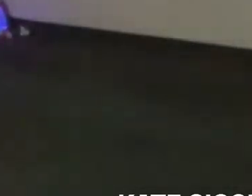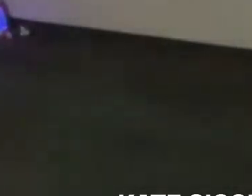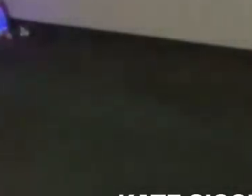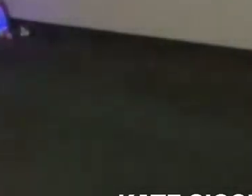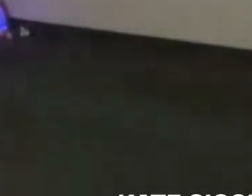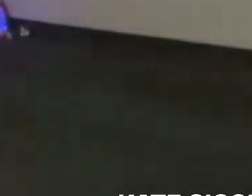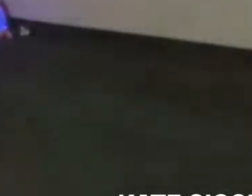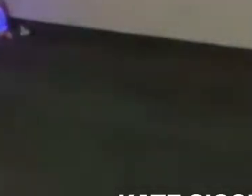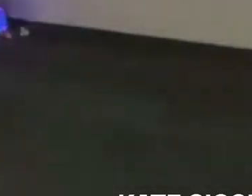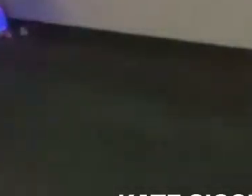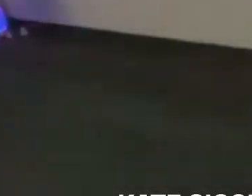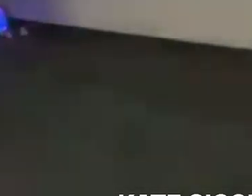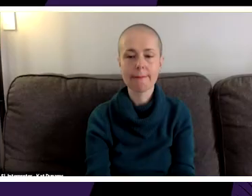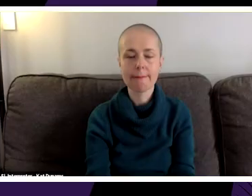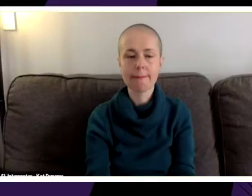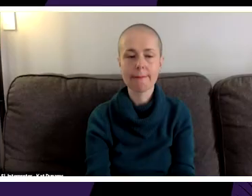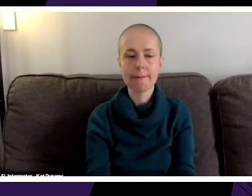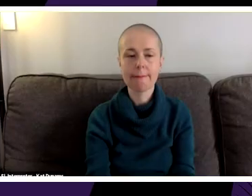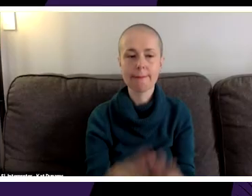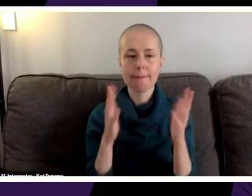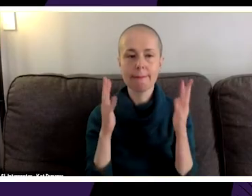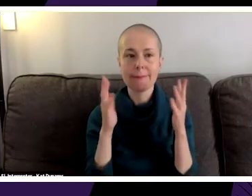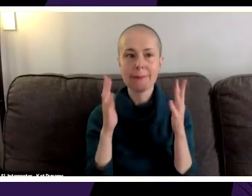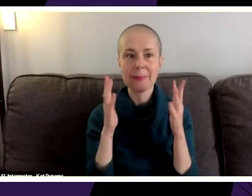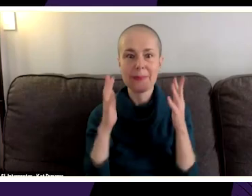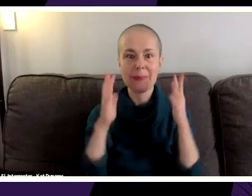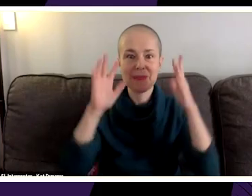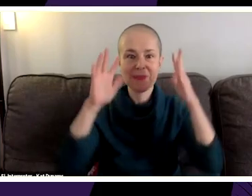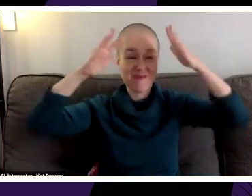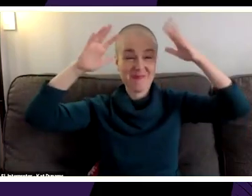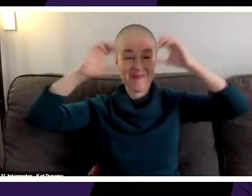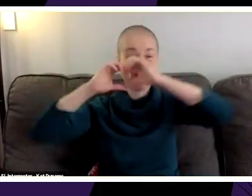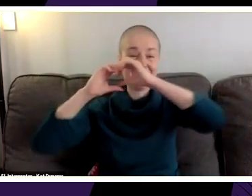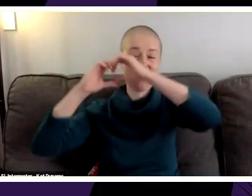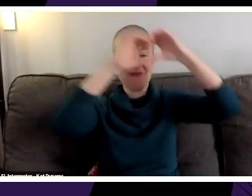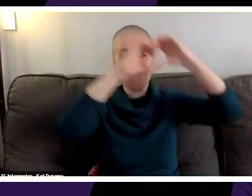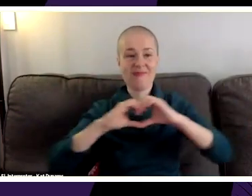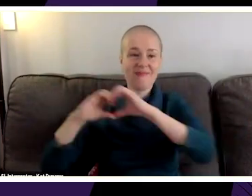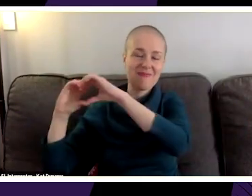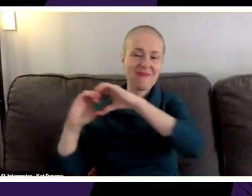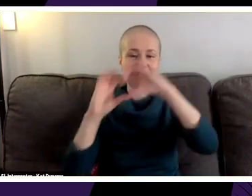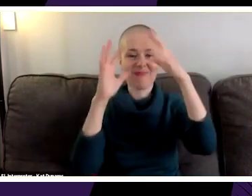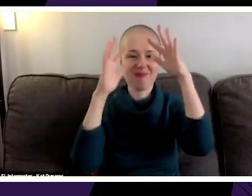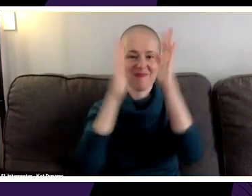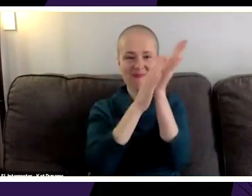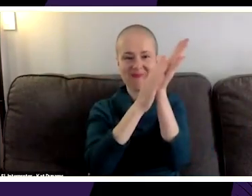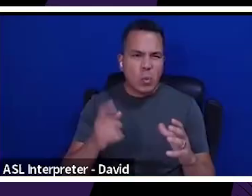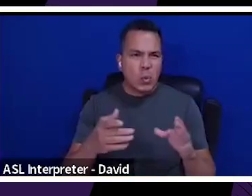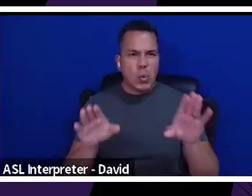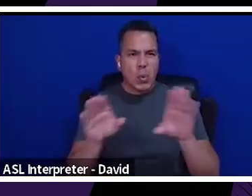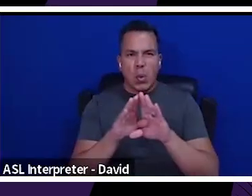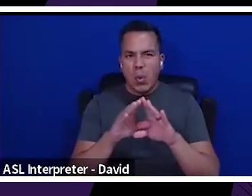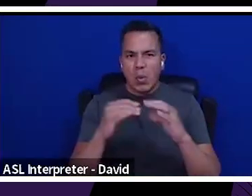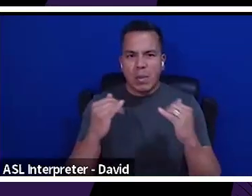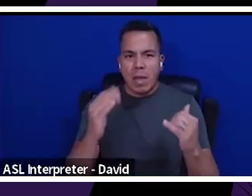Thank you so much, and thank you to Jaden. Yeah, make some emoji noise, some noise in the chat for that performance. Fantastic. I'm